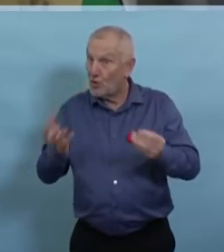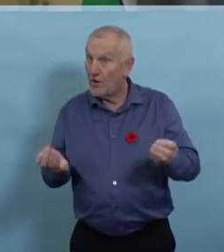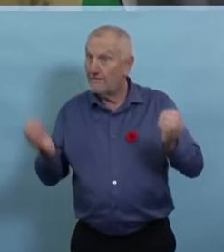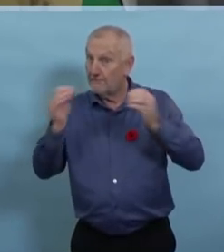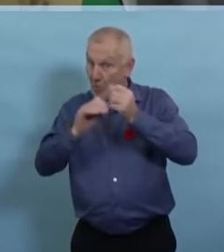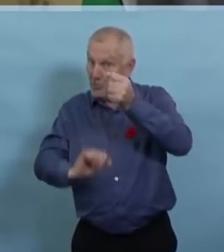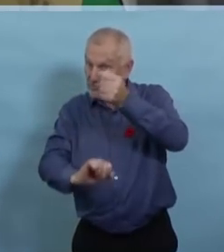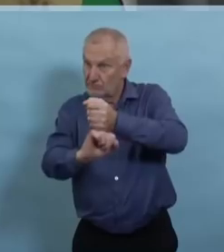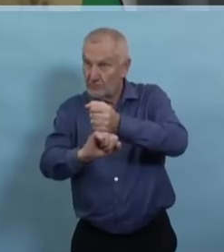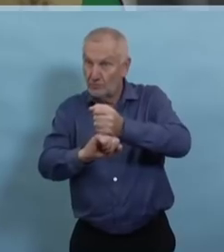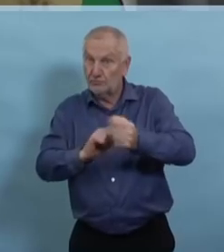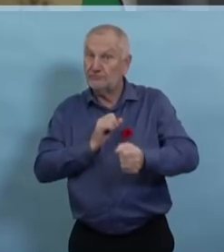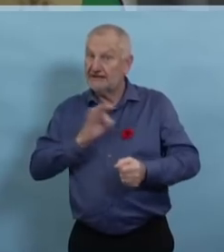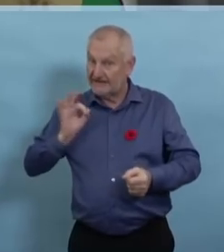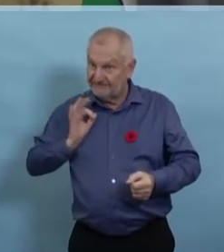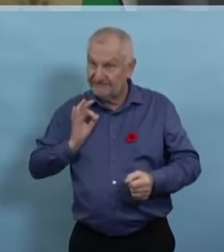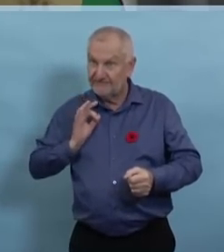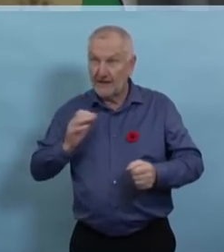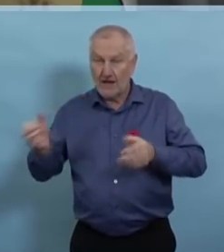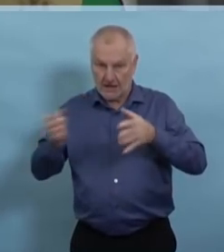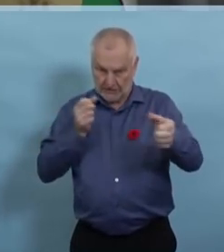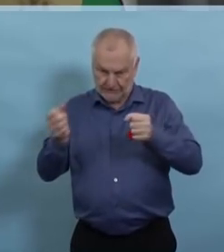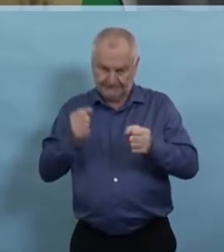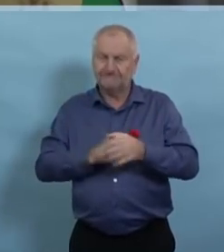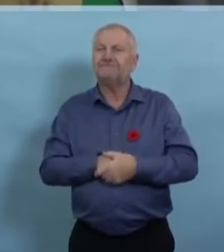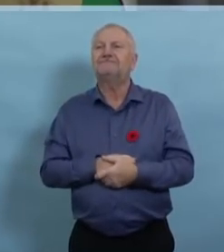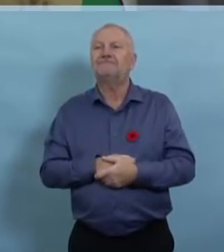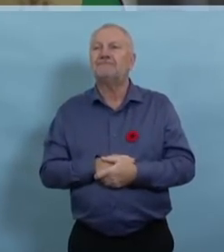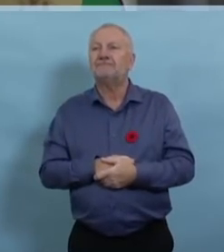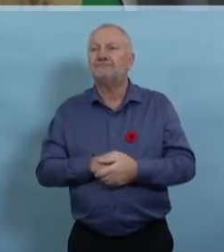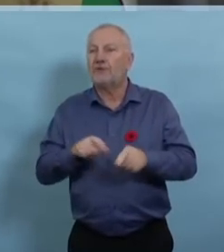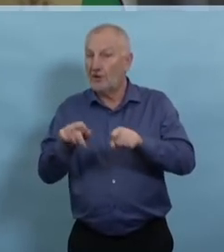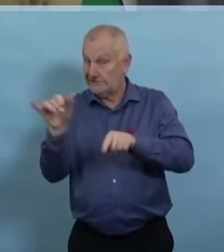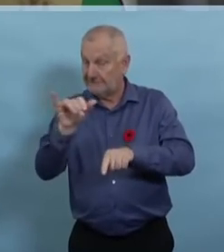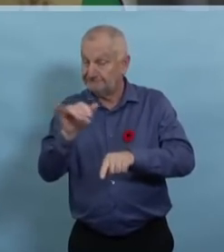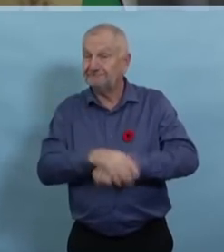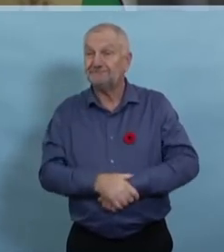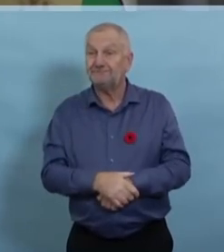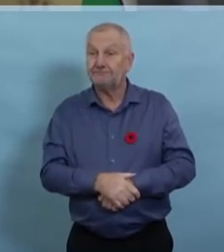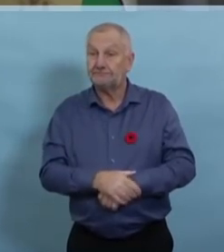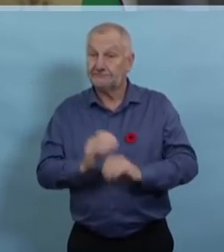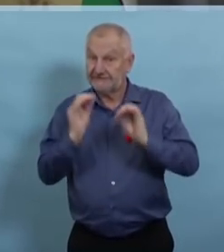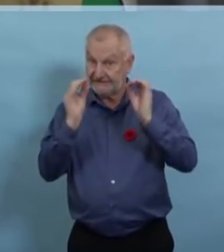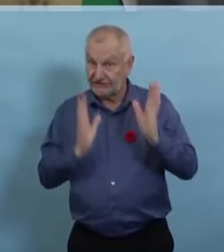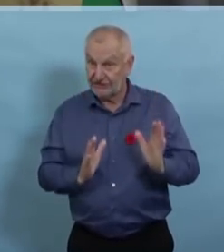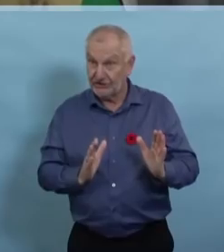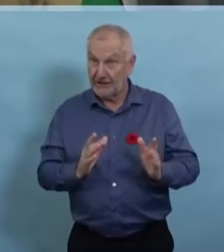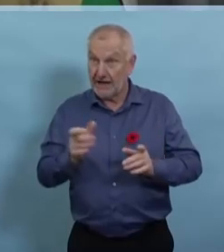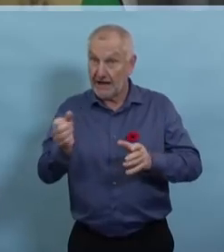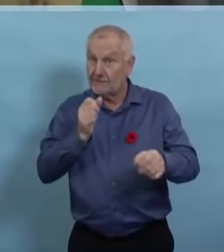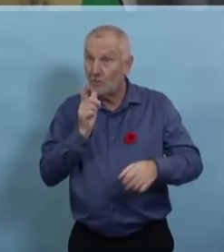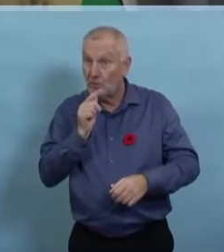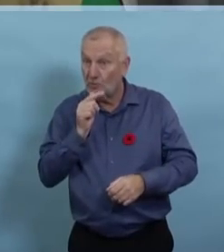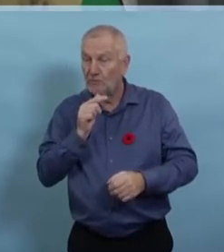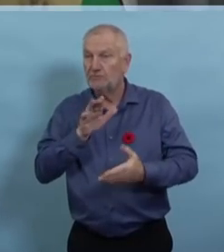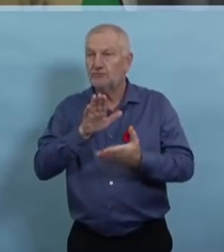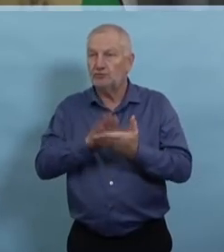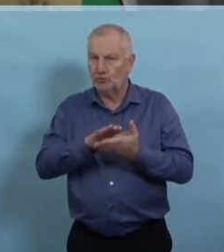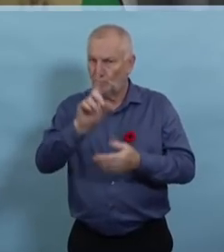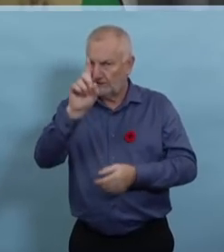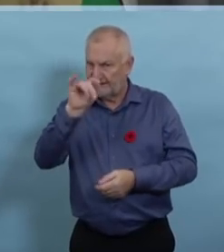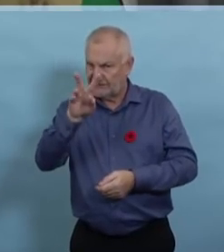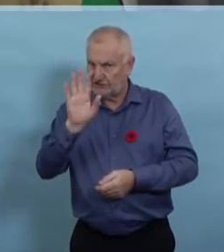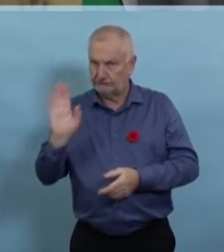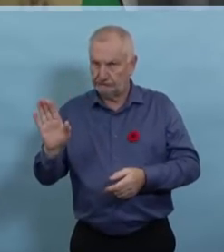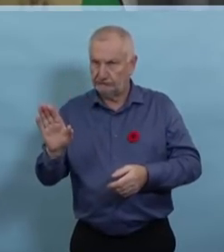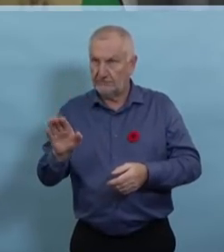hired as well. Now, the teachers are generally, of course, hired by the school divisions. They are employees of the school